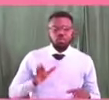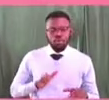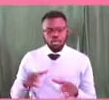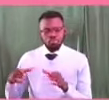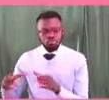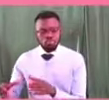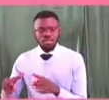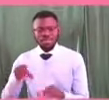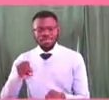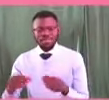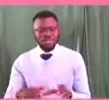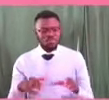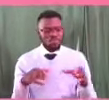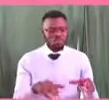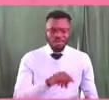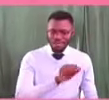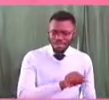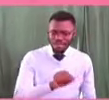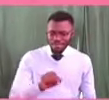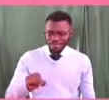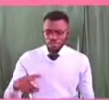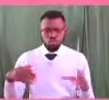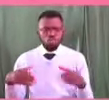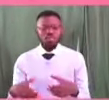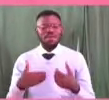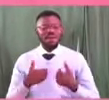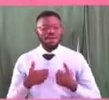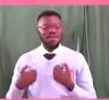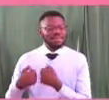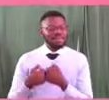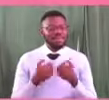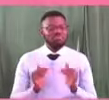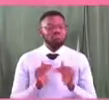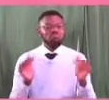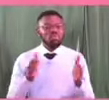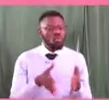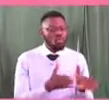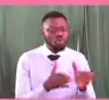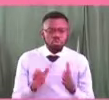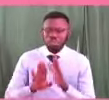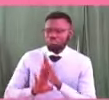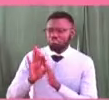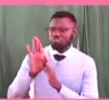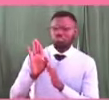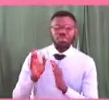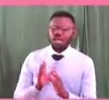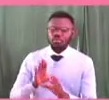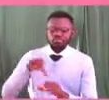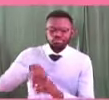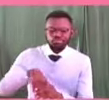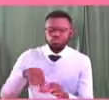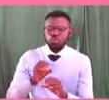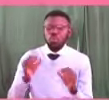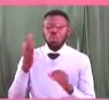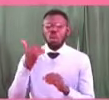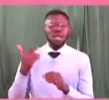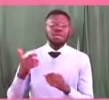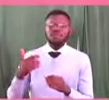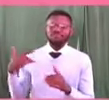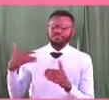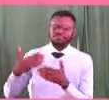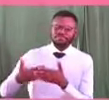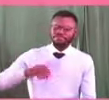face tremendous obstacles in accessing opportunities to participate in development that they have been virtually excluded